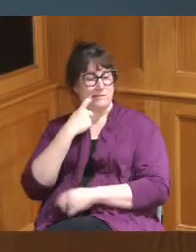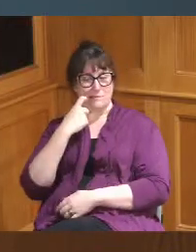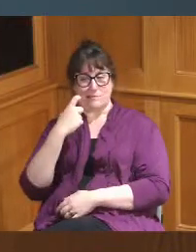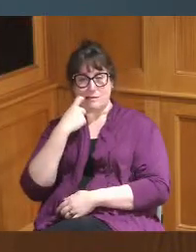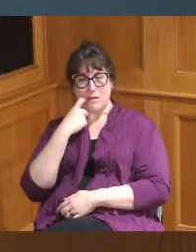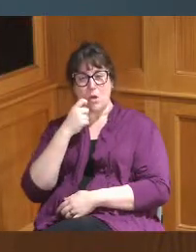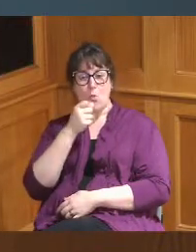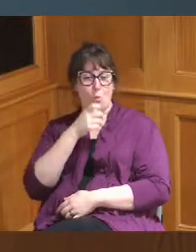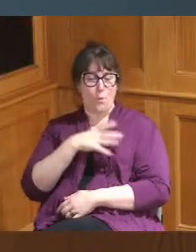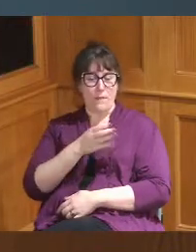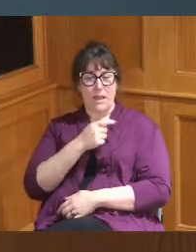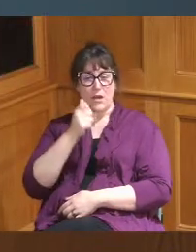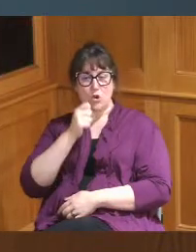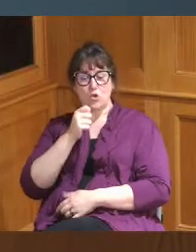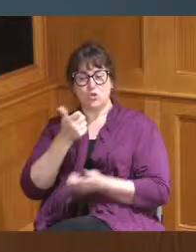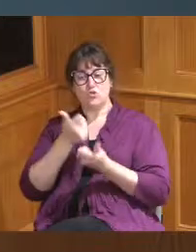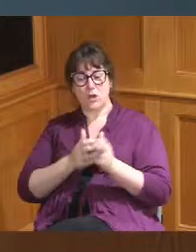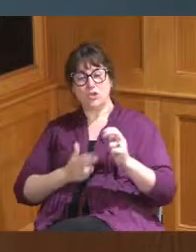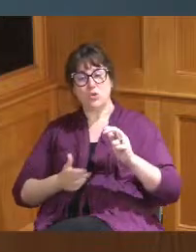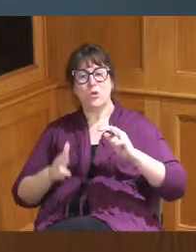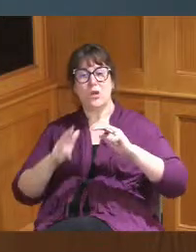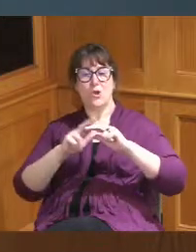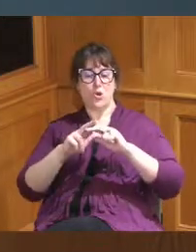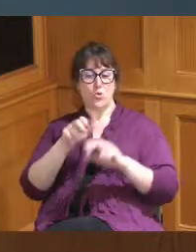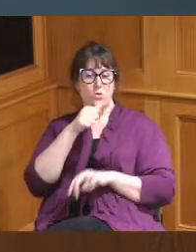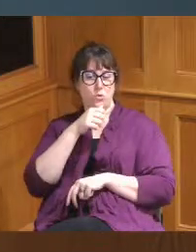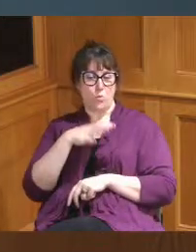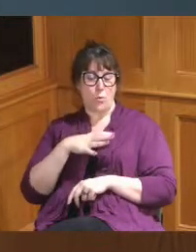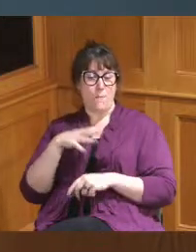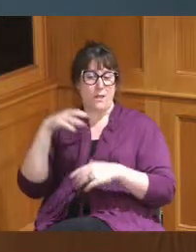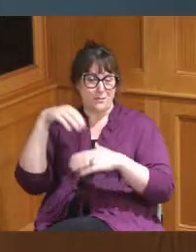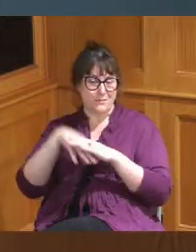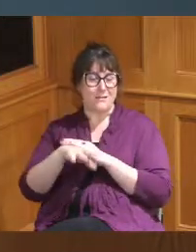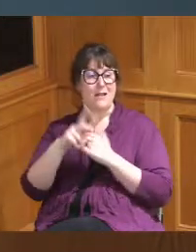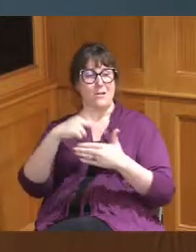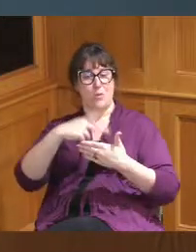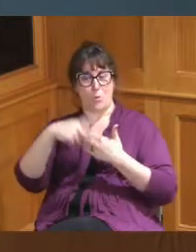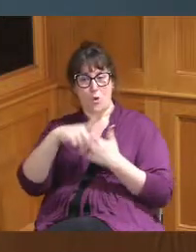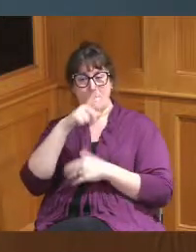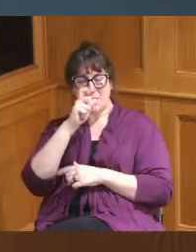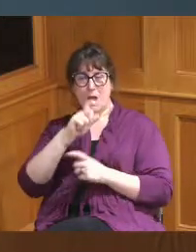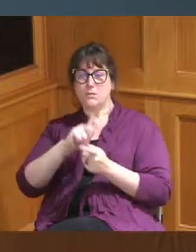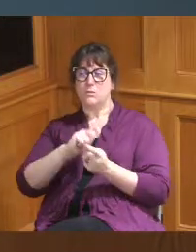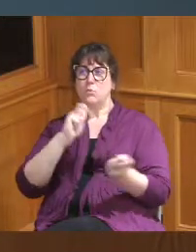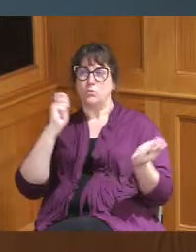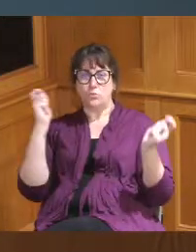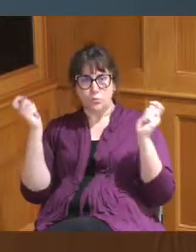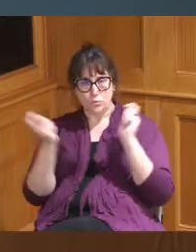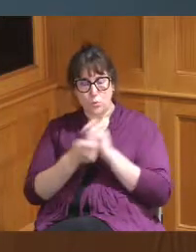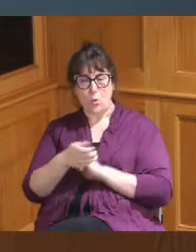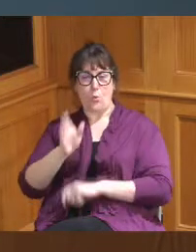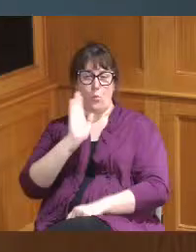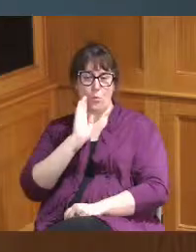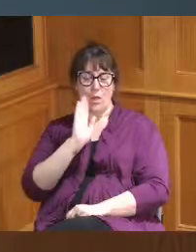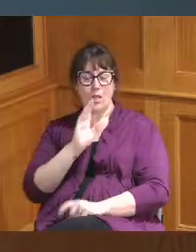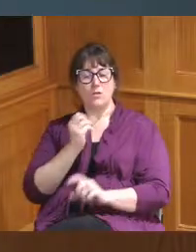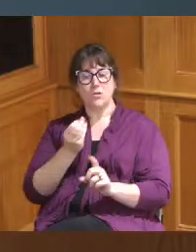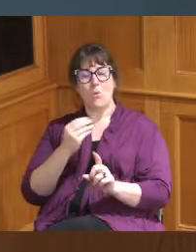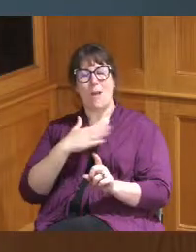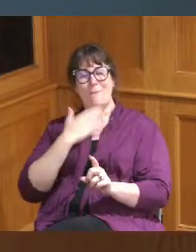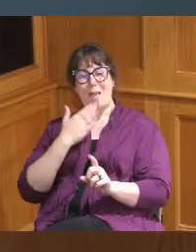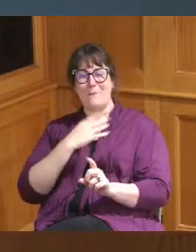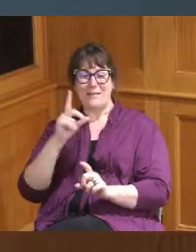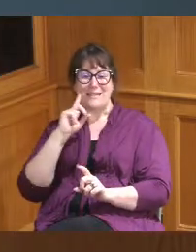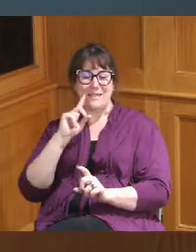cycle to try to increase the number of women going through the program because it is so transformational. And so I'm glad that's on your radar as